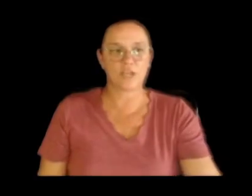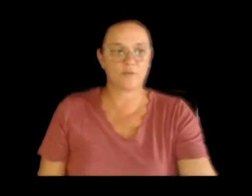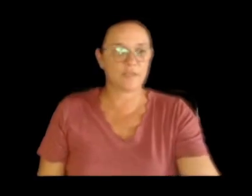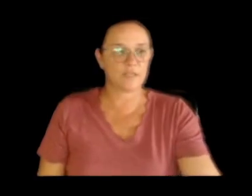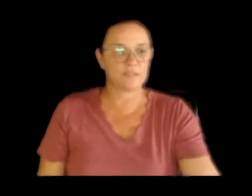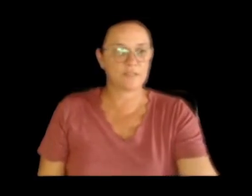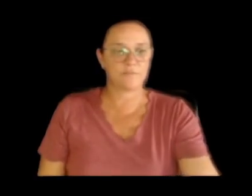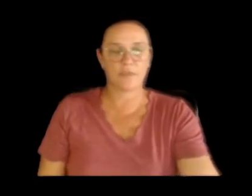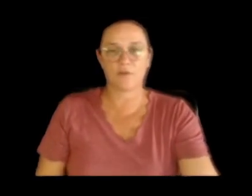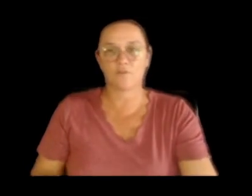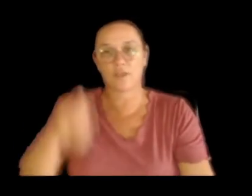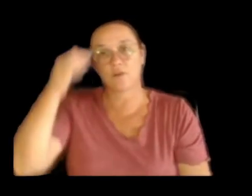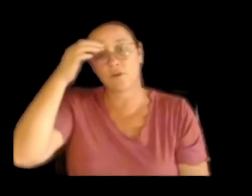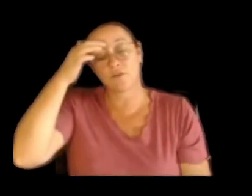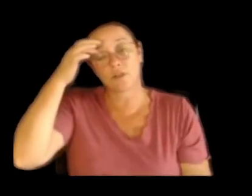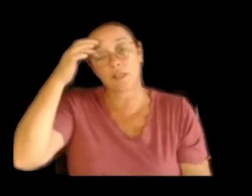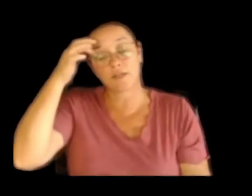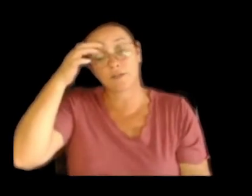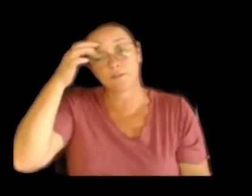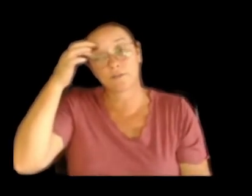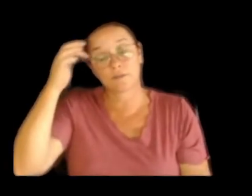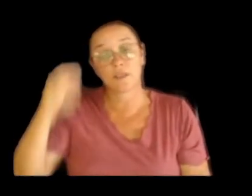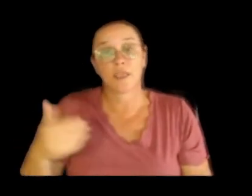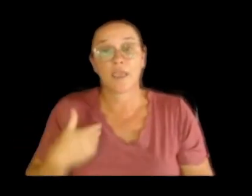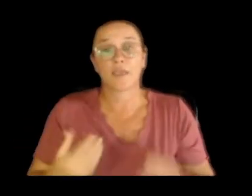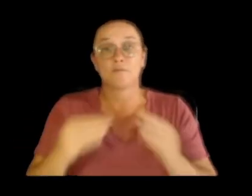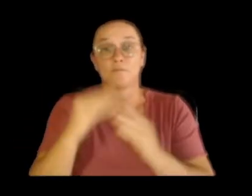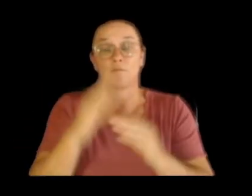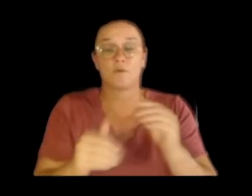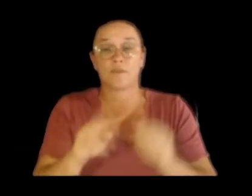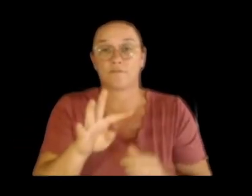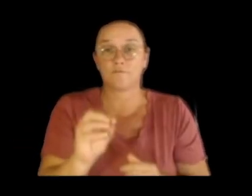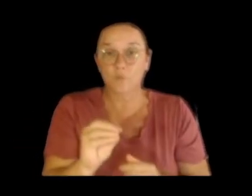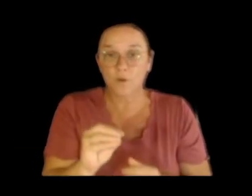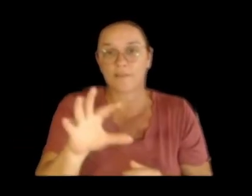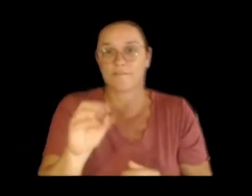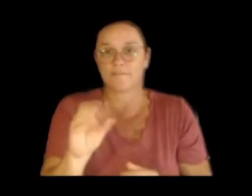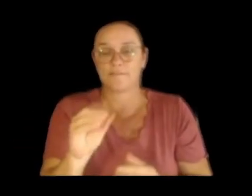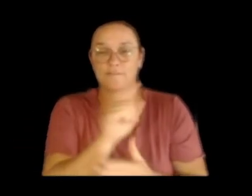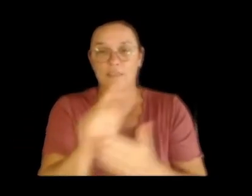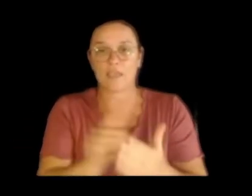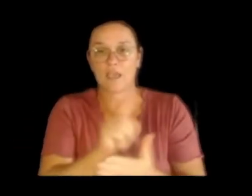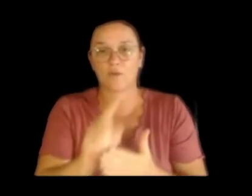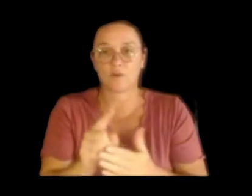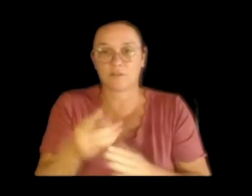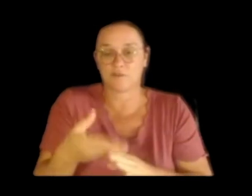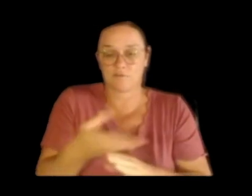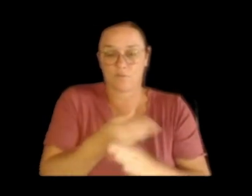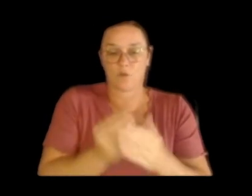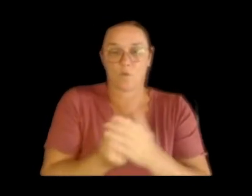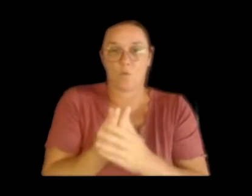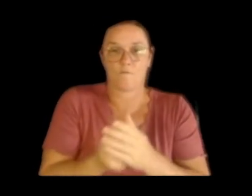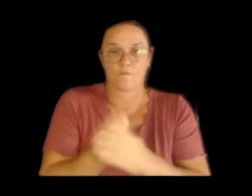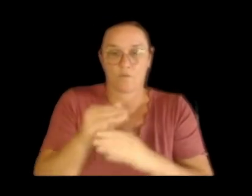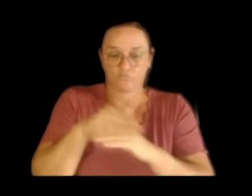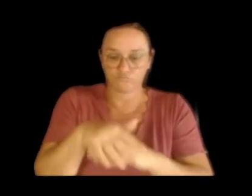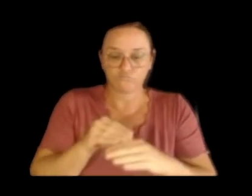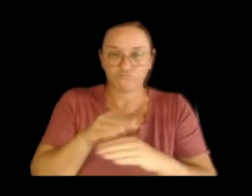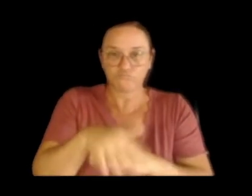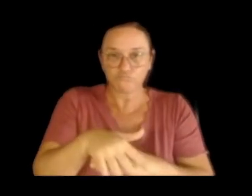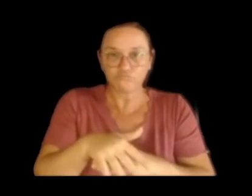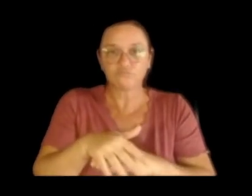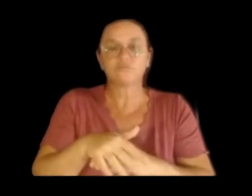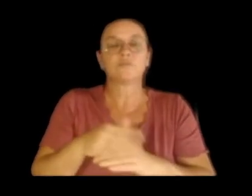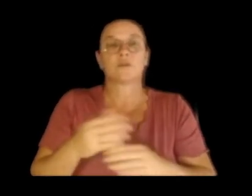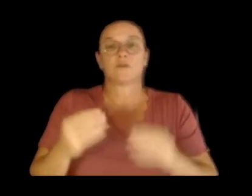We can note that there were over 48 hours, maybe 50 hours of precursory overflows from the north vent, over